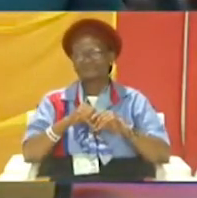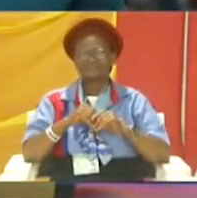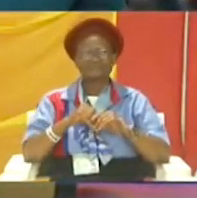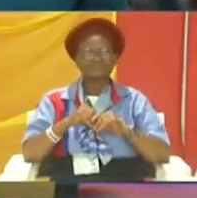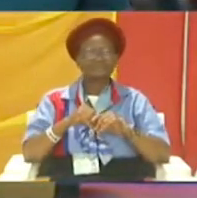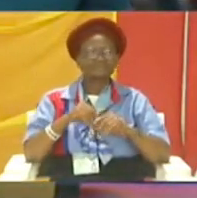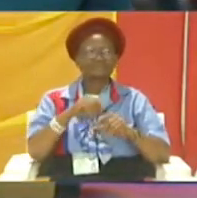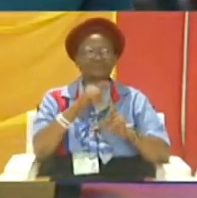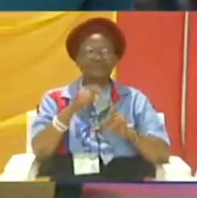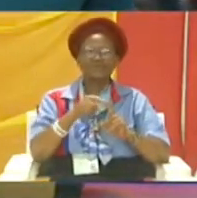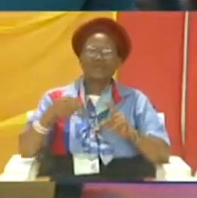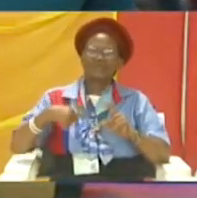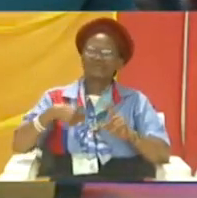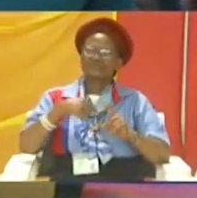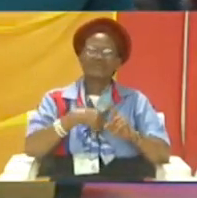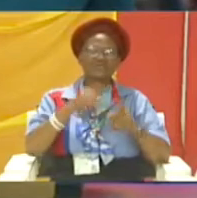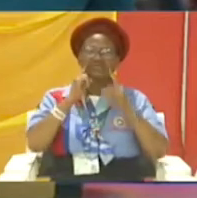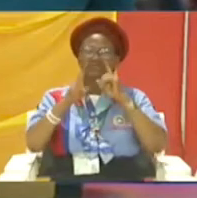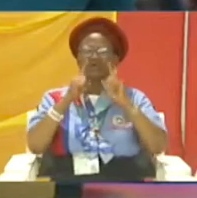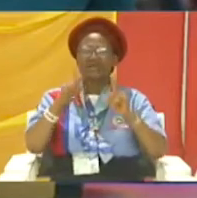When we talk about